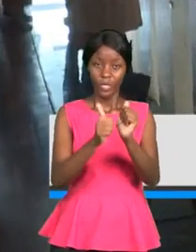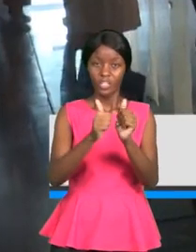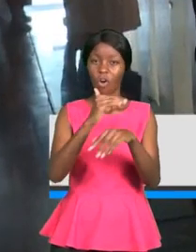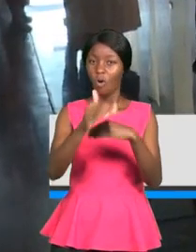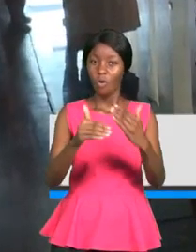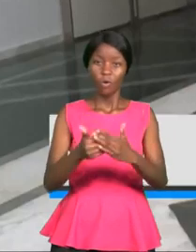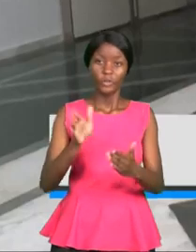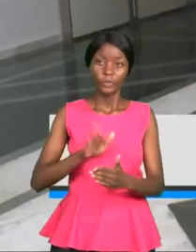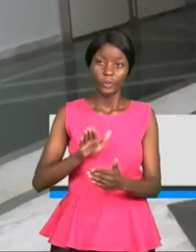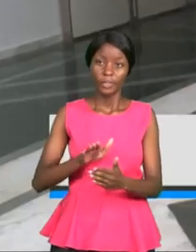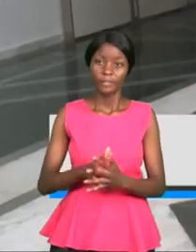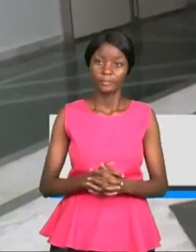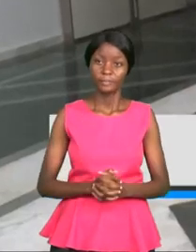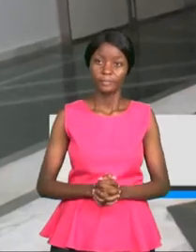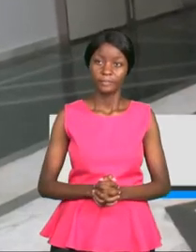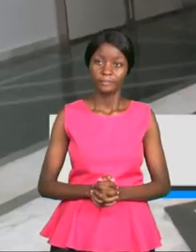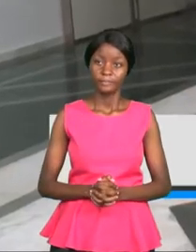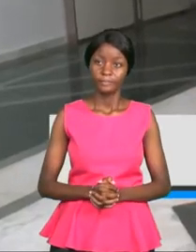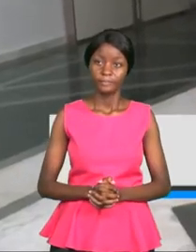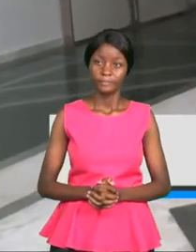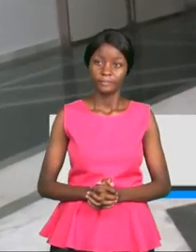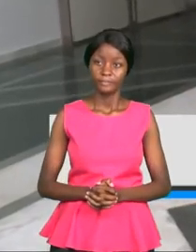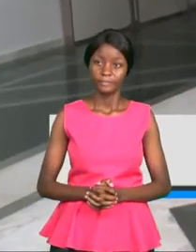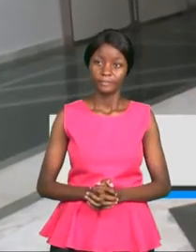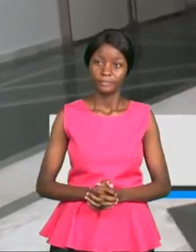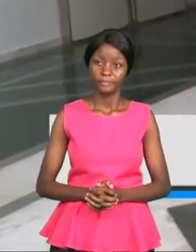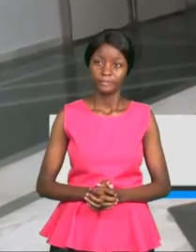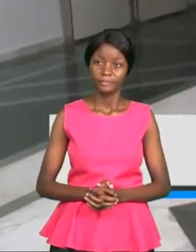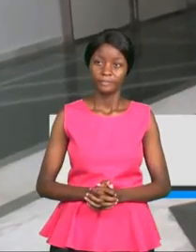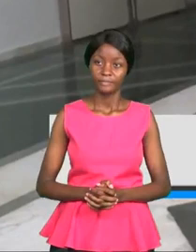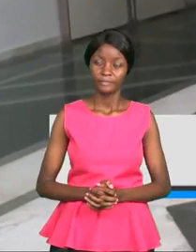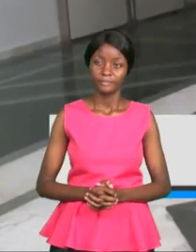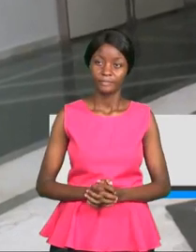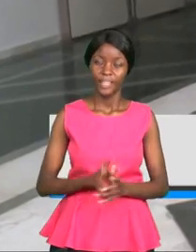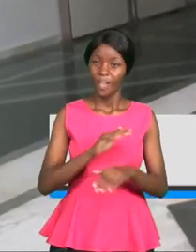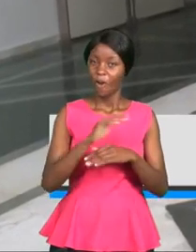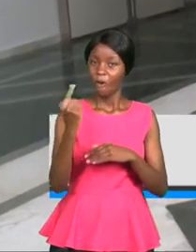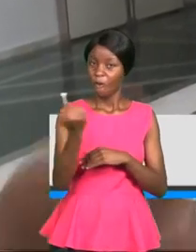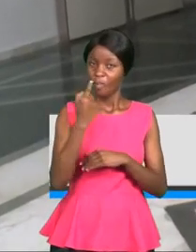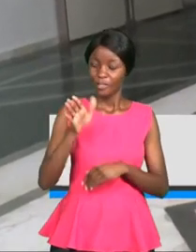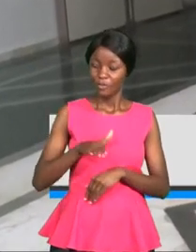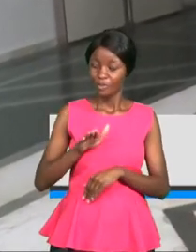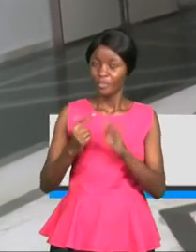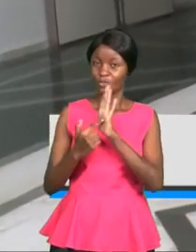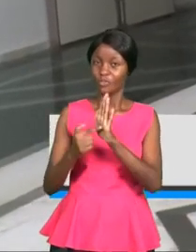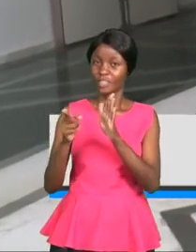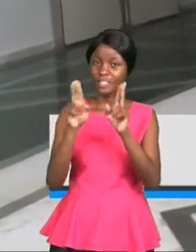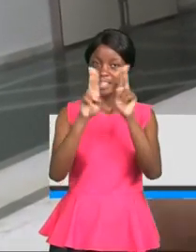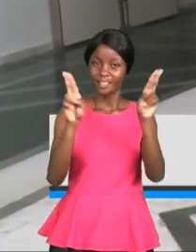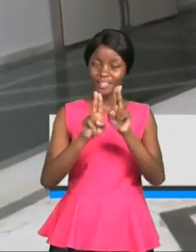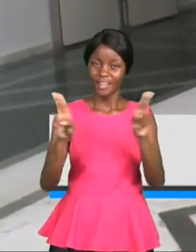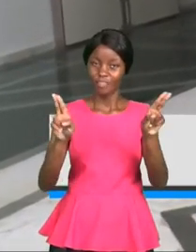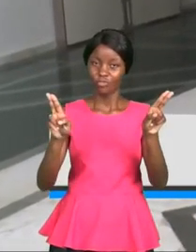female. Je pense que c'est une chose extrêmement importante. So there are only women exhibiting at the international